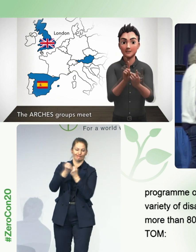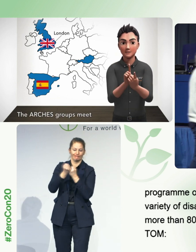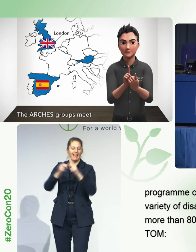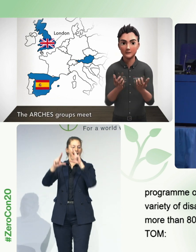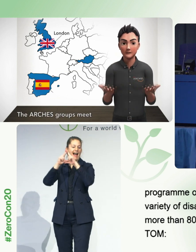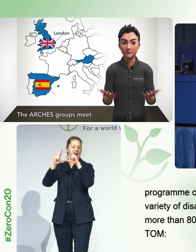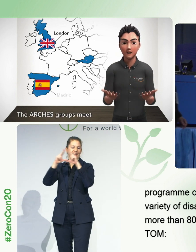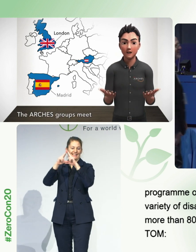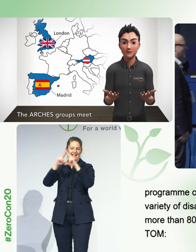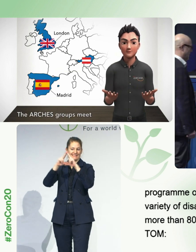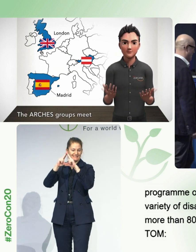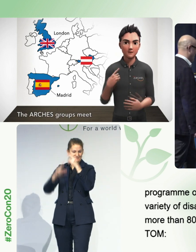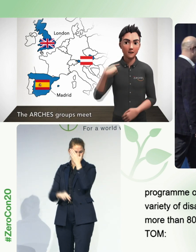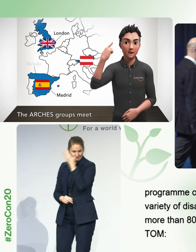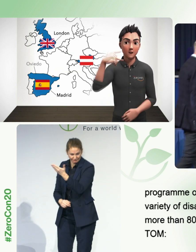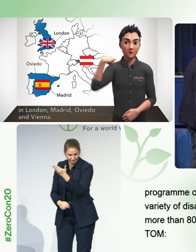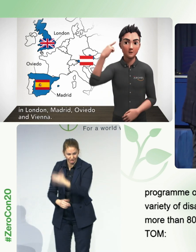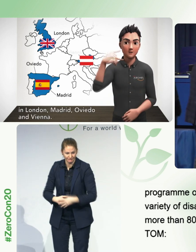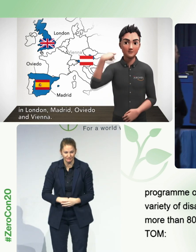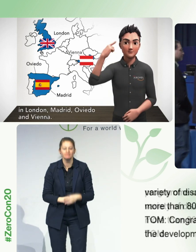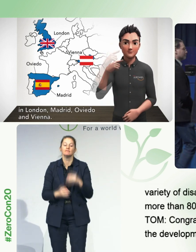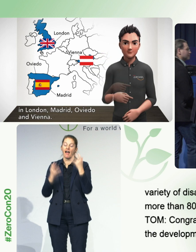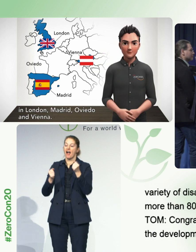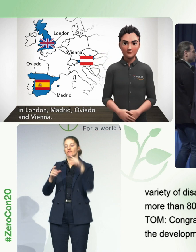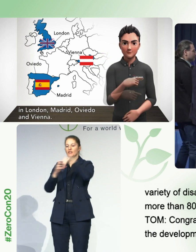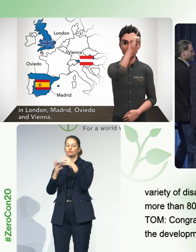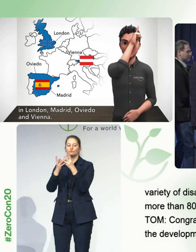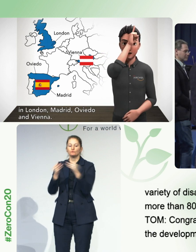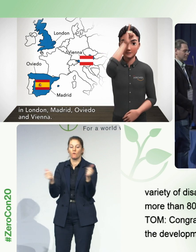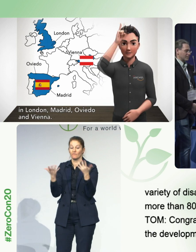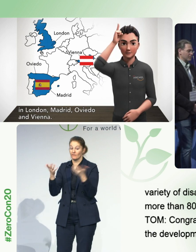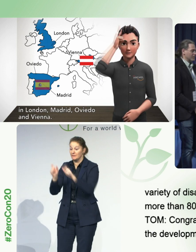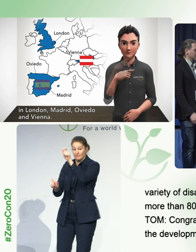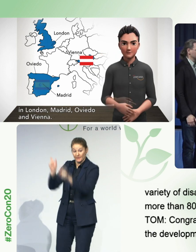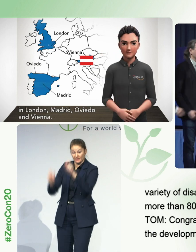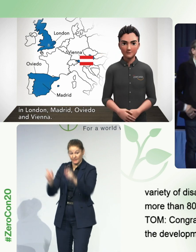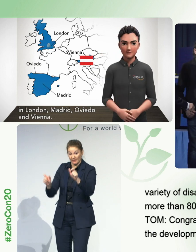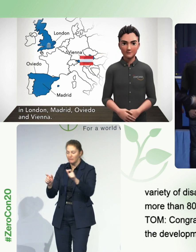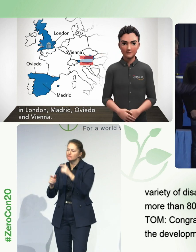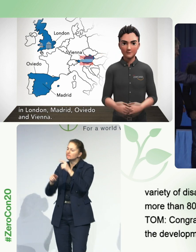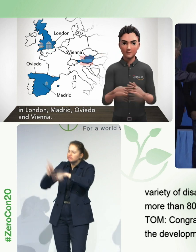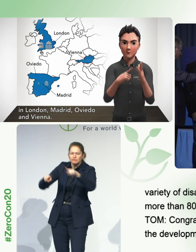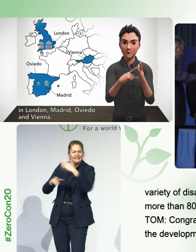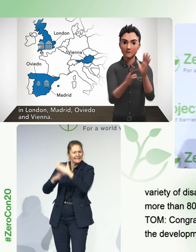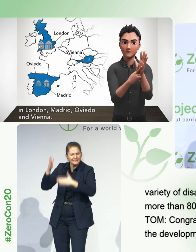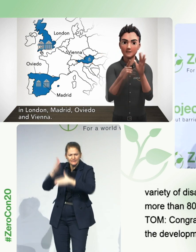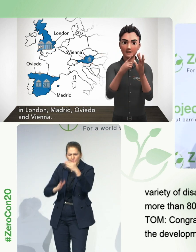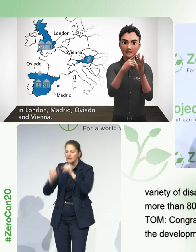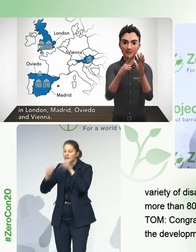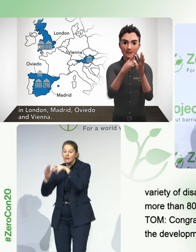program develops and implements solutions so that persons with various disabilities can experience